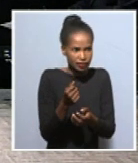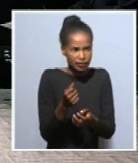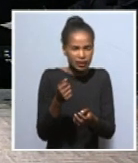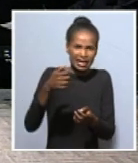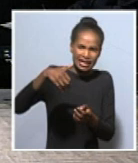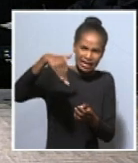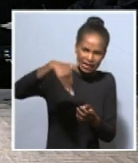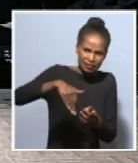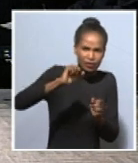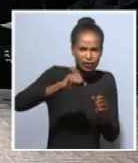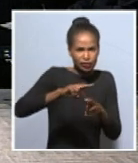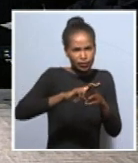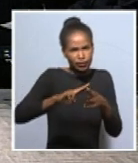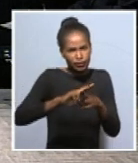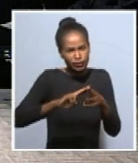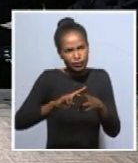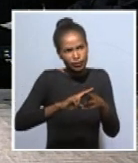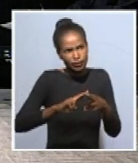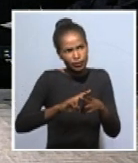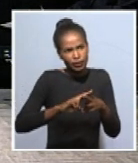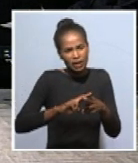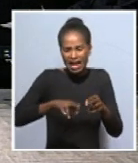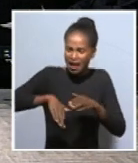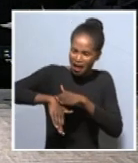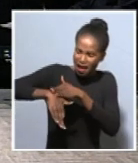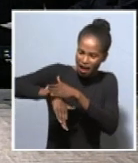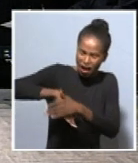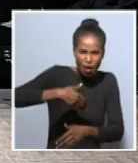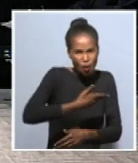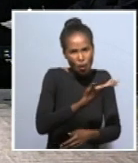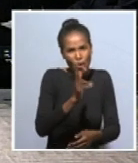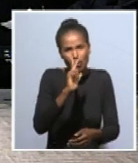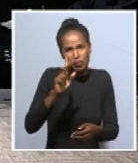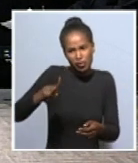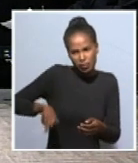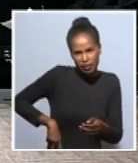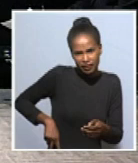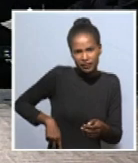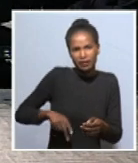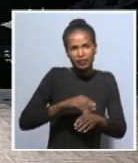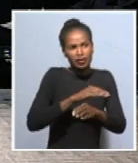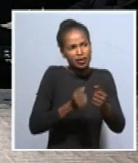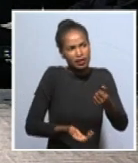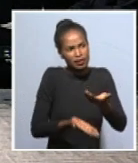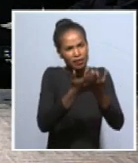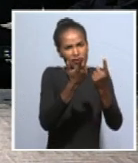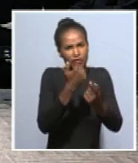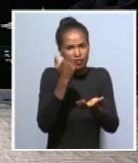a country or to certain area of Namibia as farming area? I'm referring